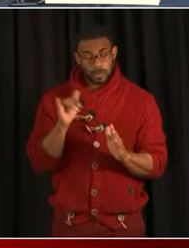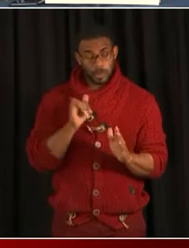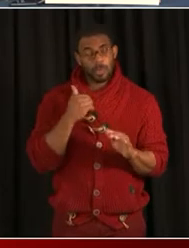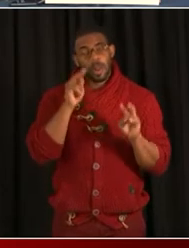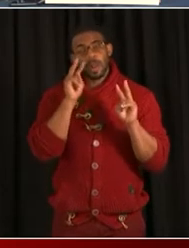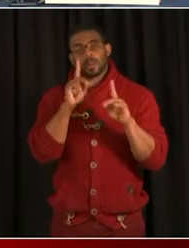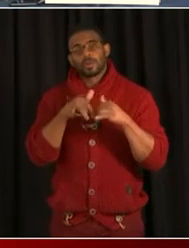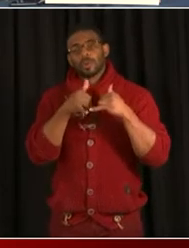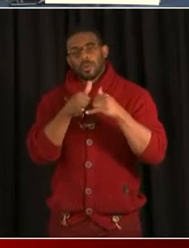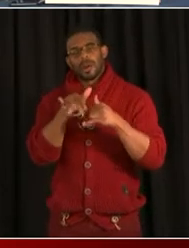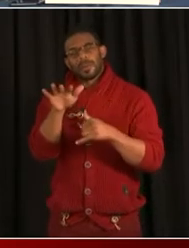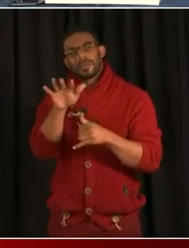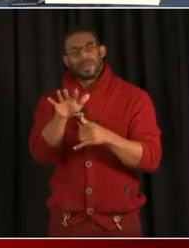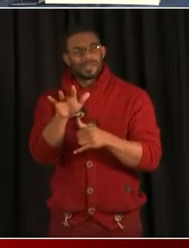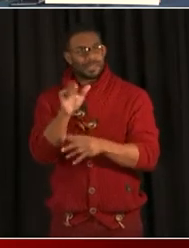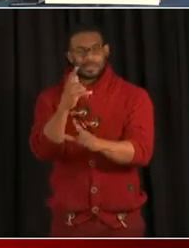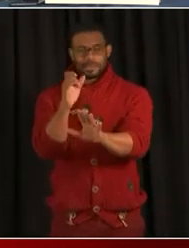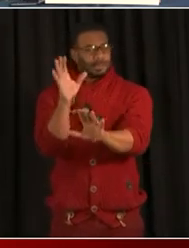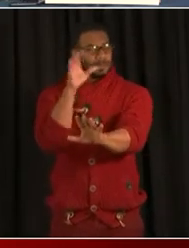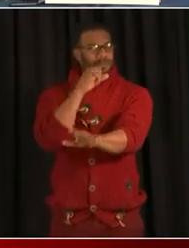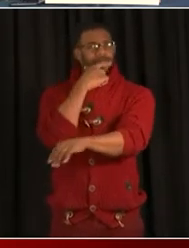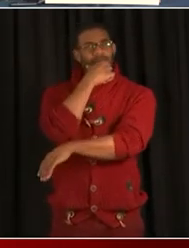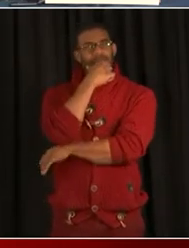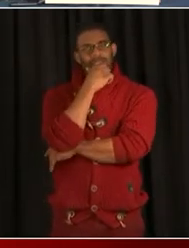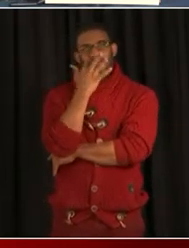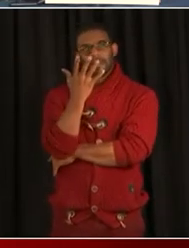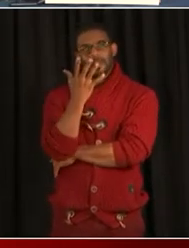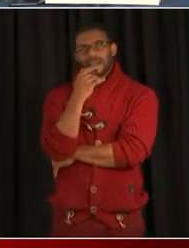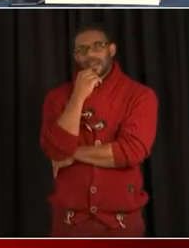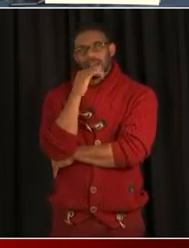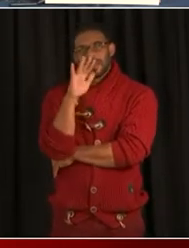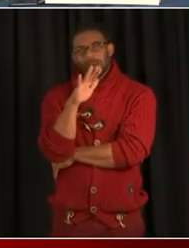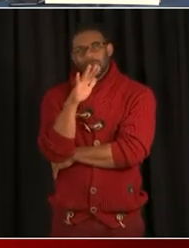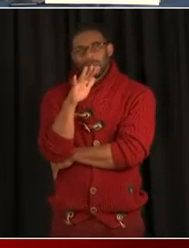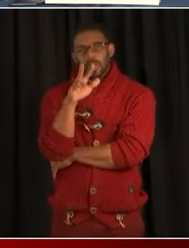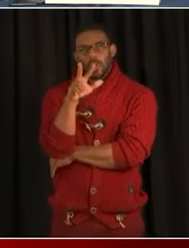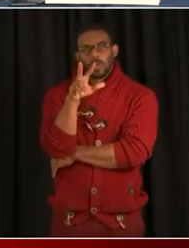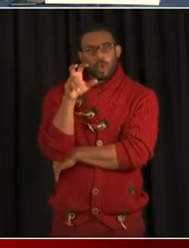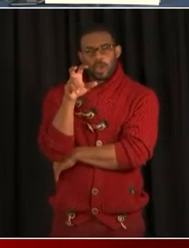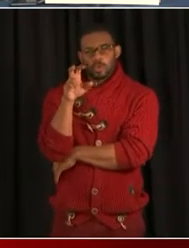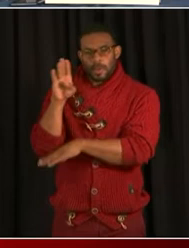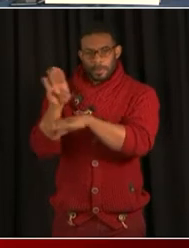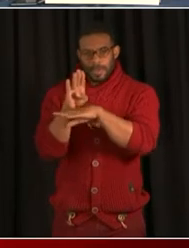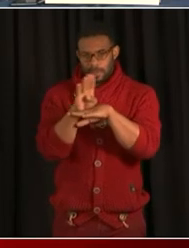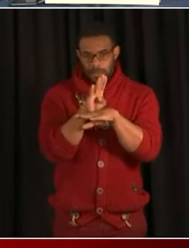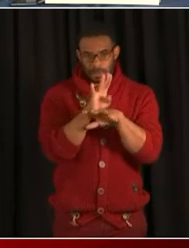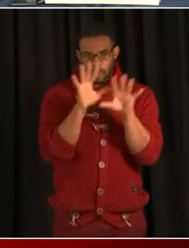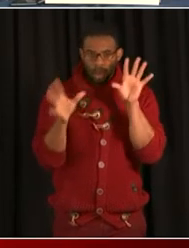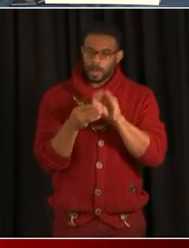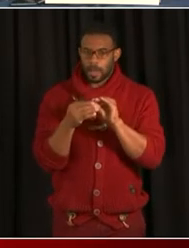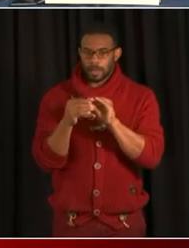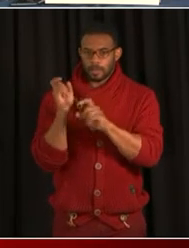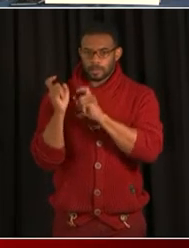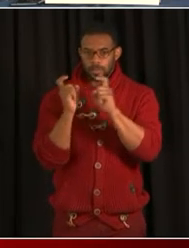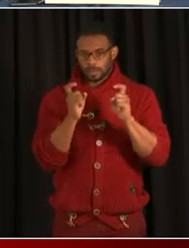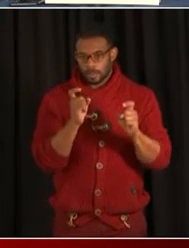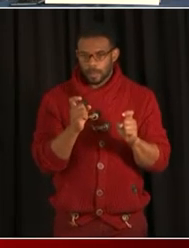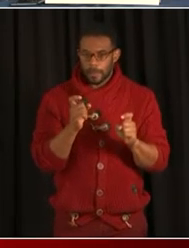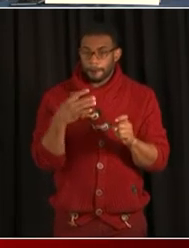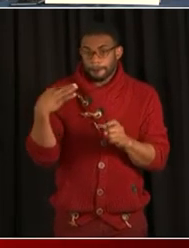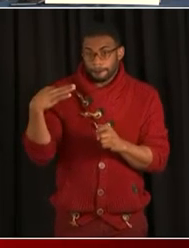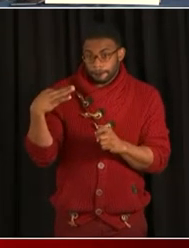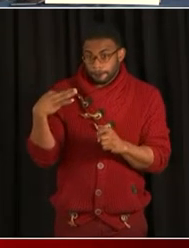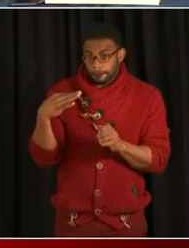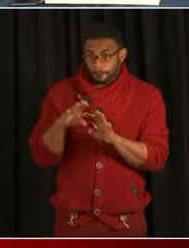$250,000. We're looking to award approximately, this is just an estimate, but approximately about 300 businesses or so.